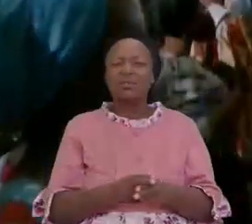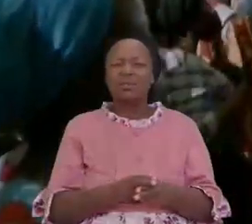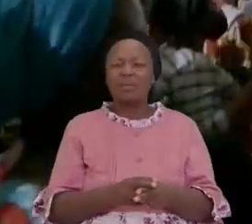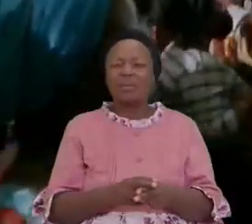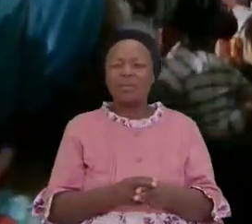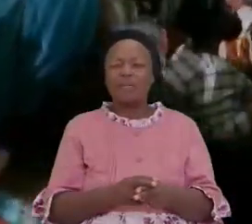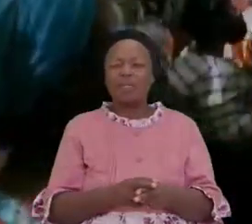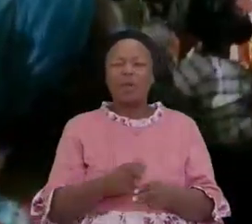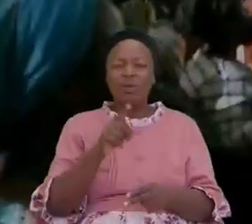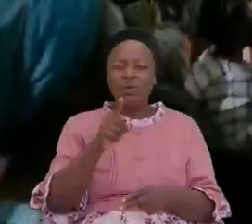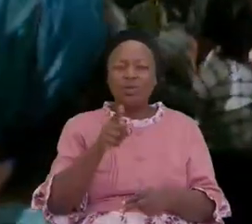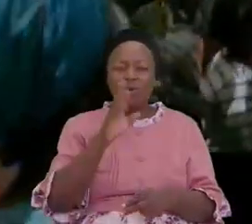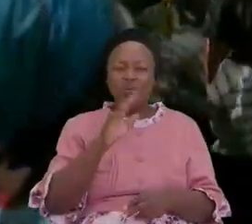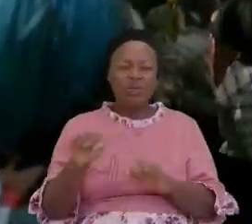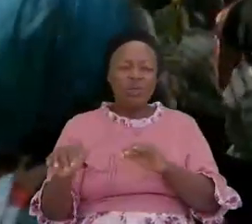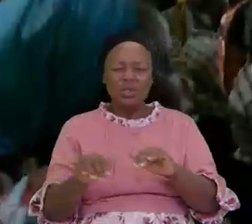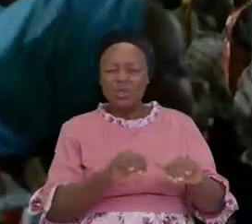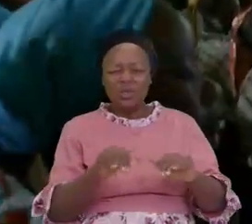You will accomplish